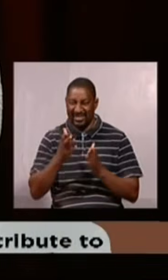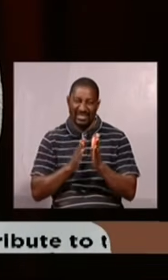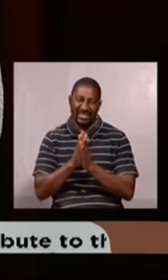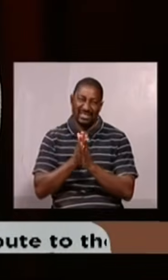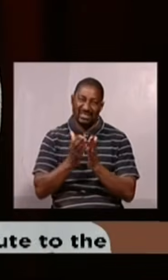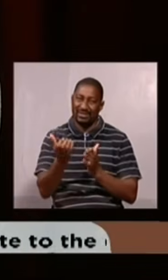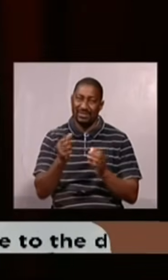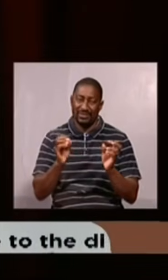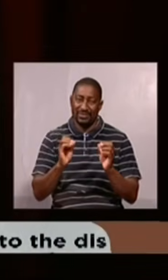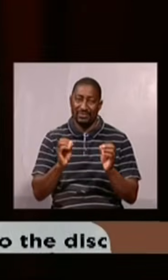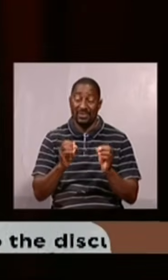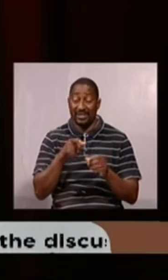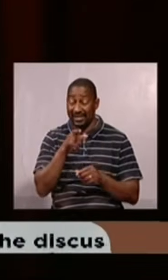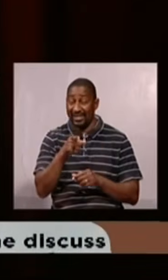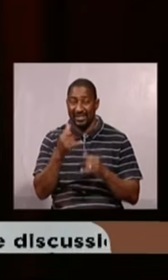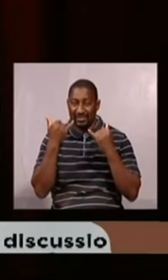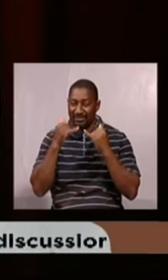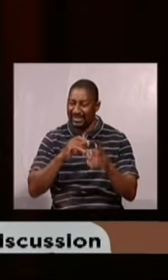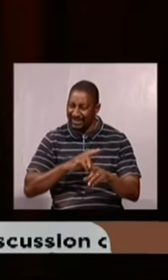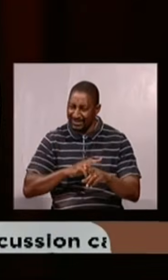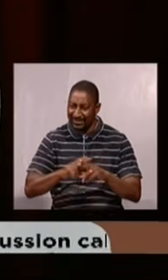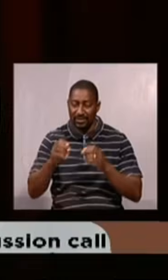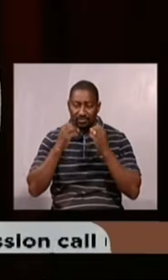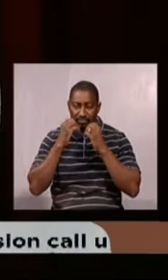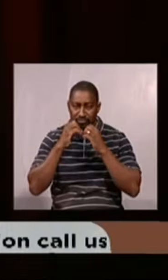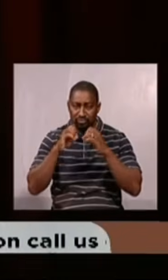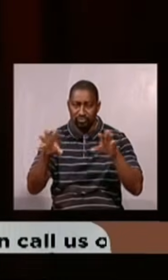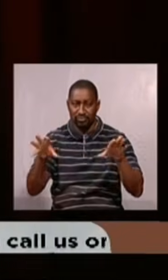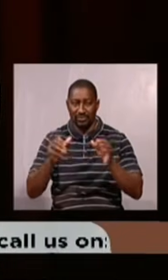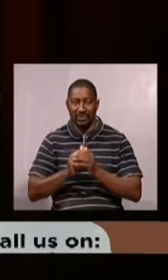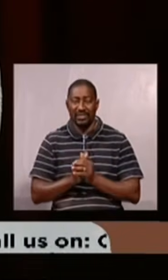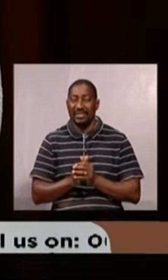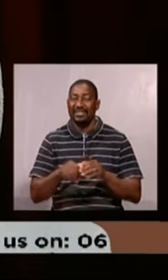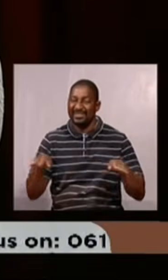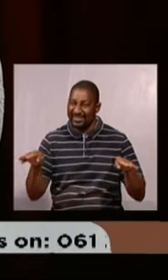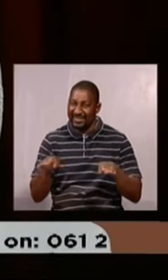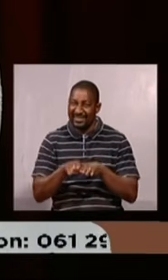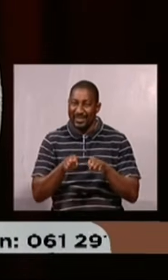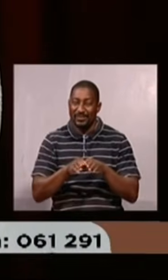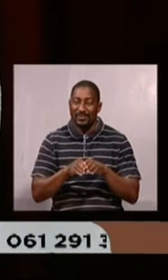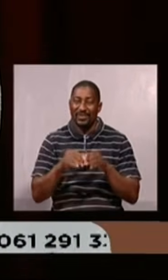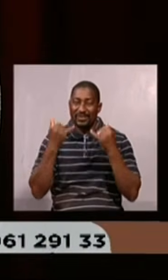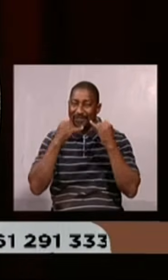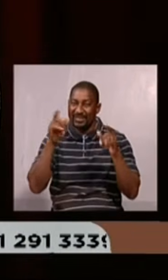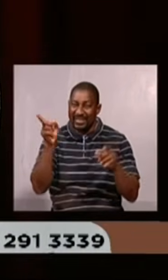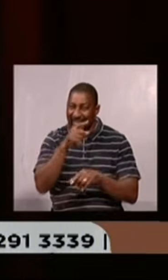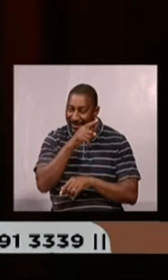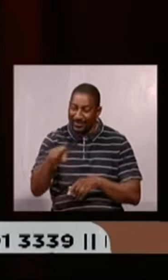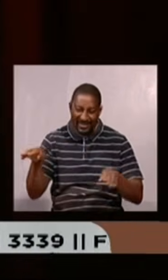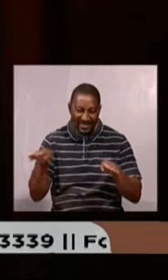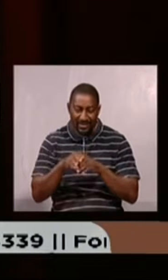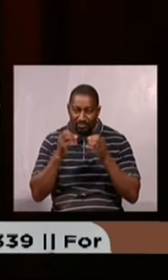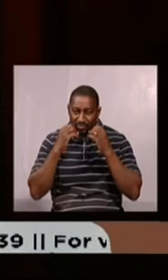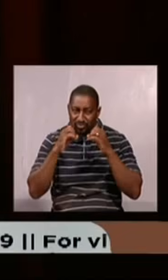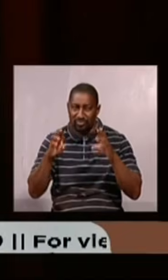information is very quickly distributed. I would think a lot disinformation as well, which is very quickly, I think it's 10 times